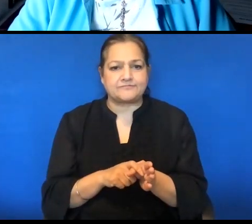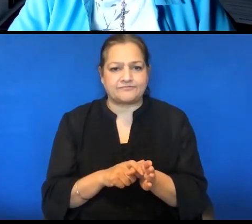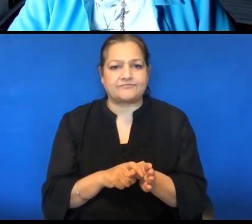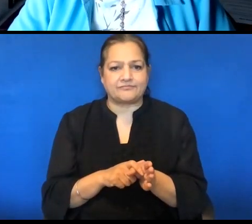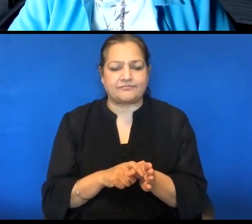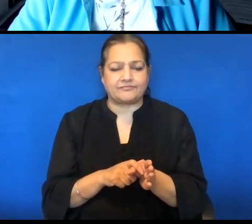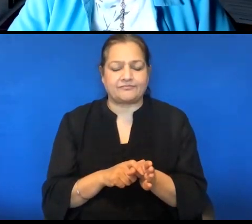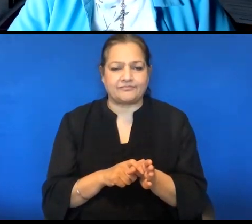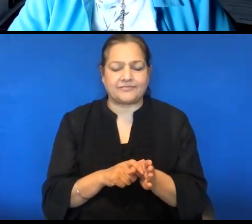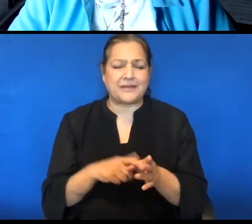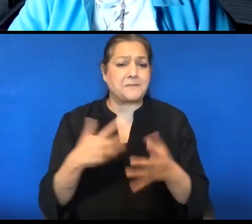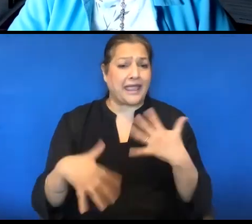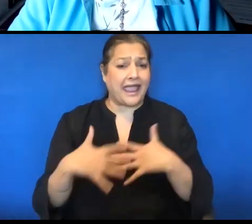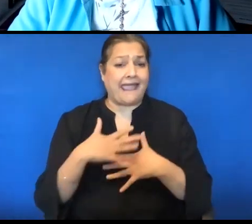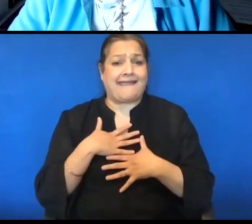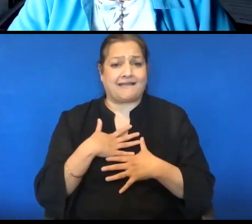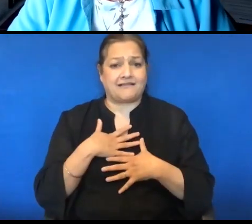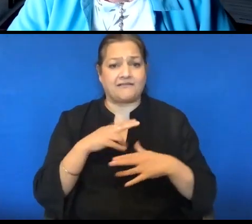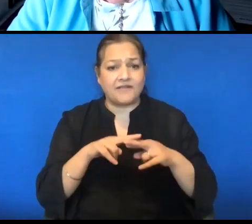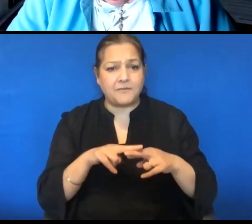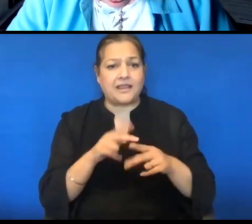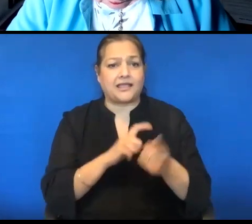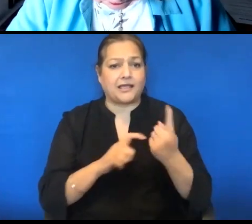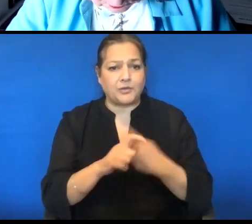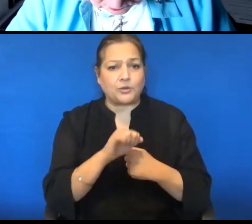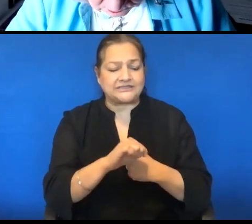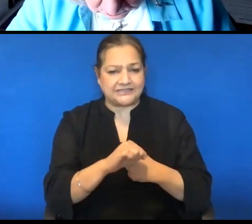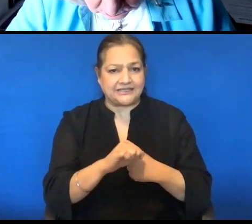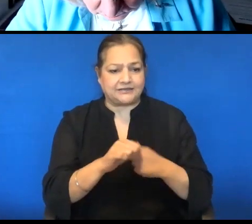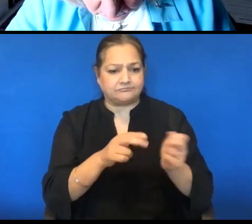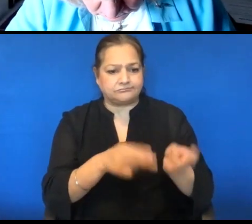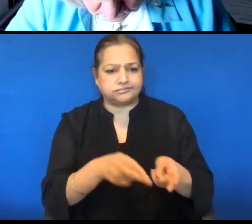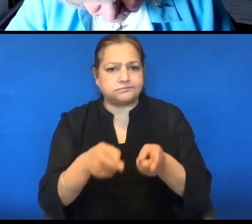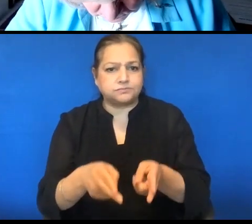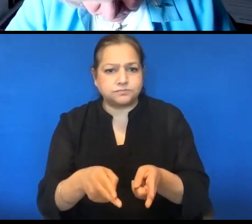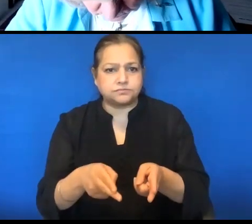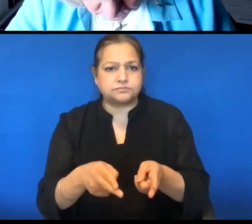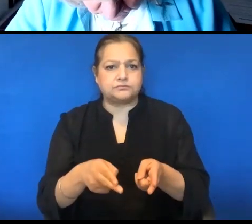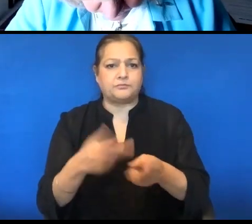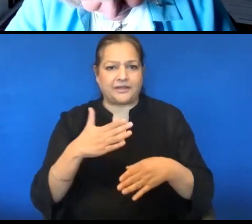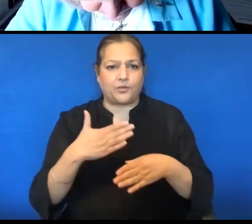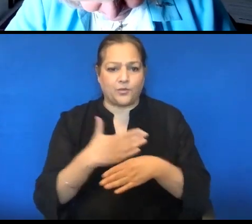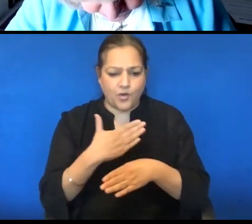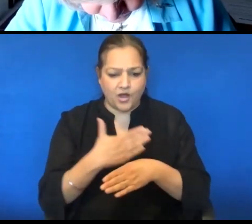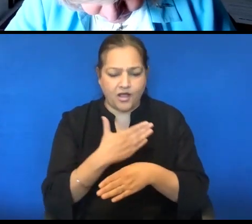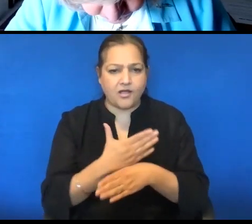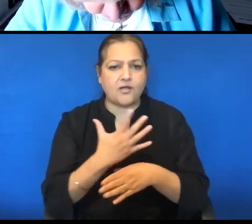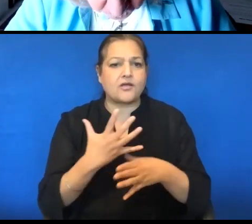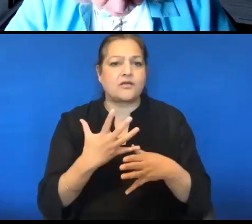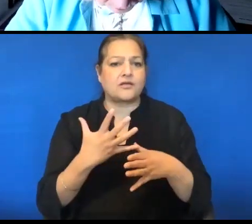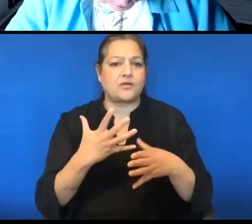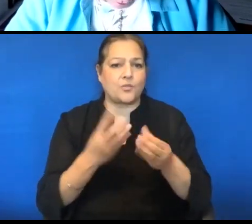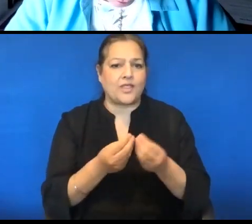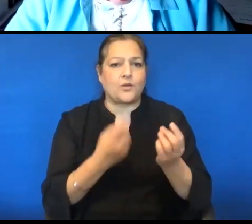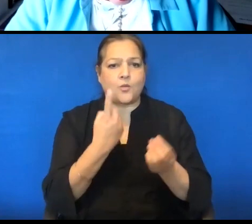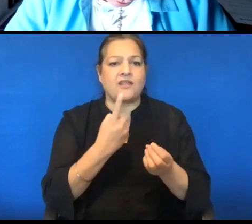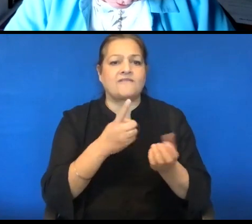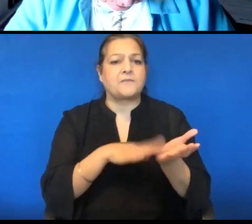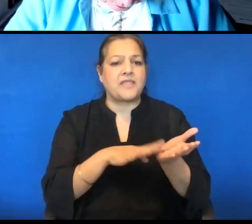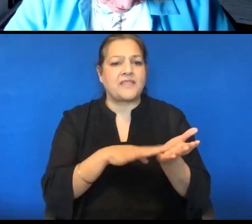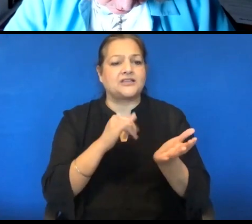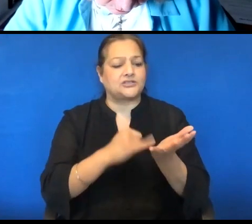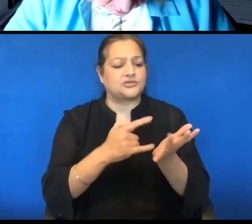family, but the community of that. And we did quite a bit of work on that. And I worked with one of the mothers, Sophie Cafiro, who set